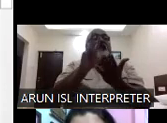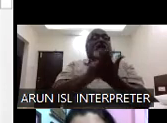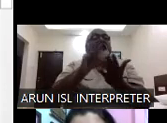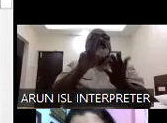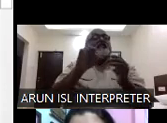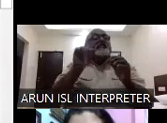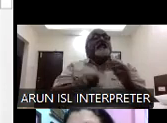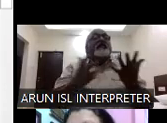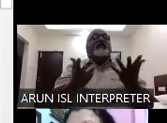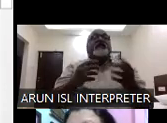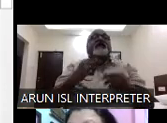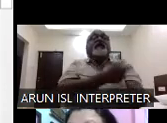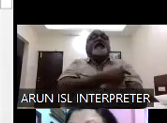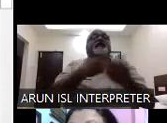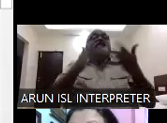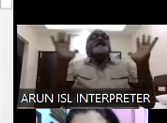the